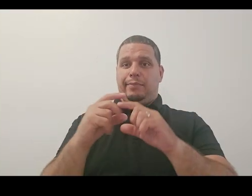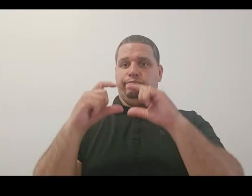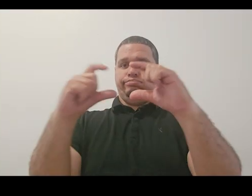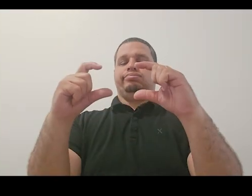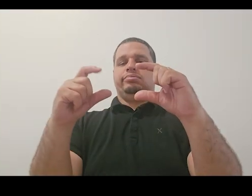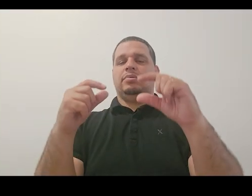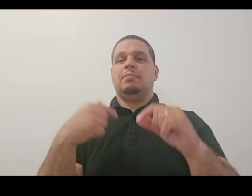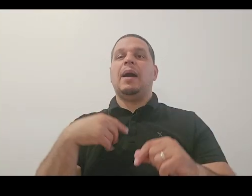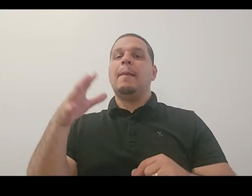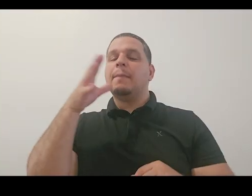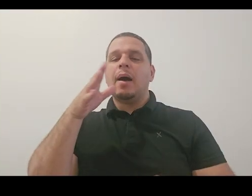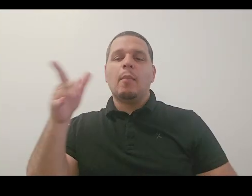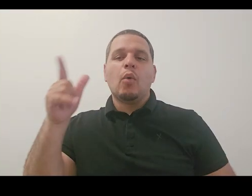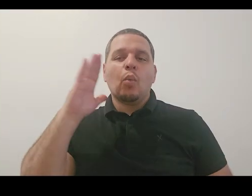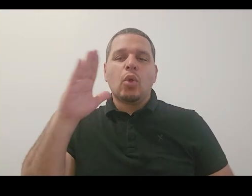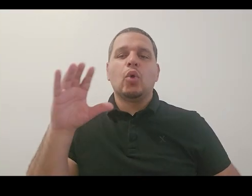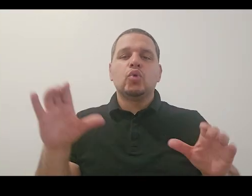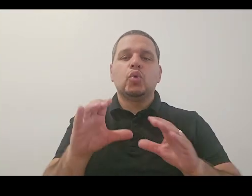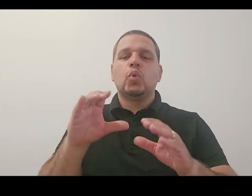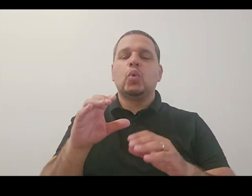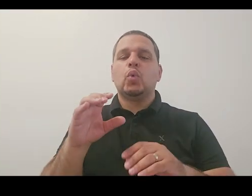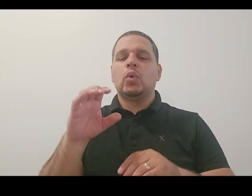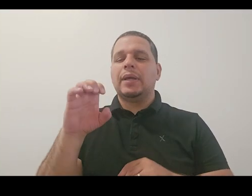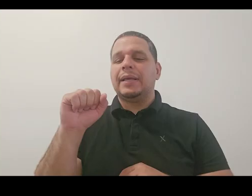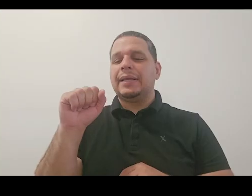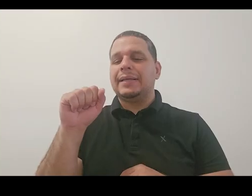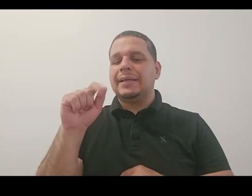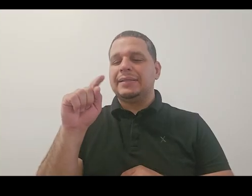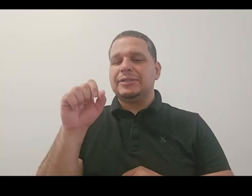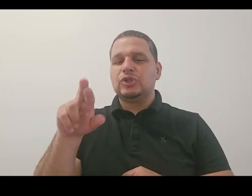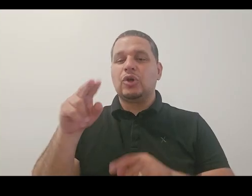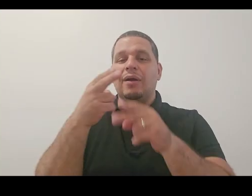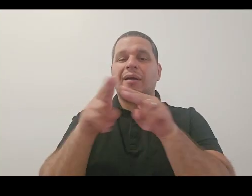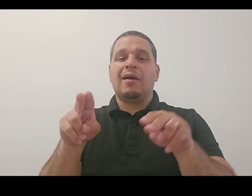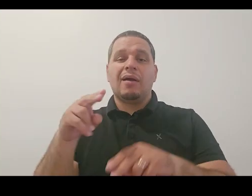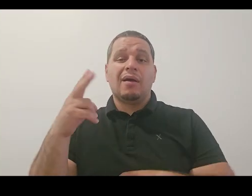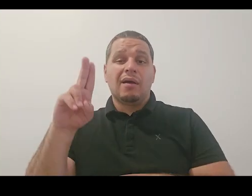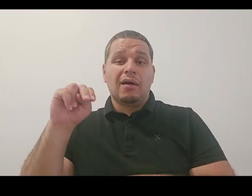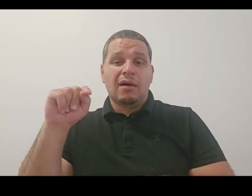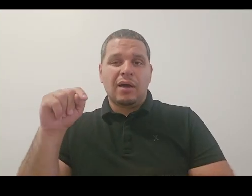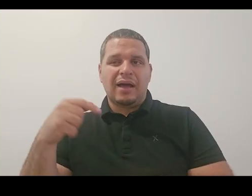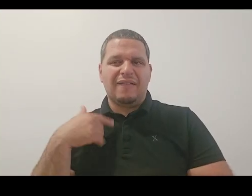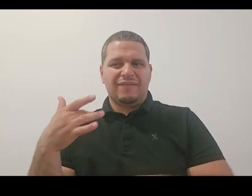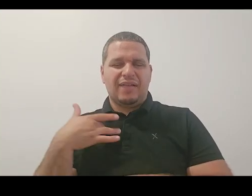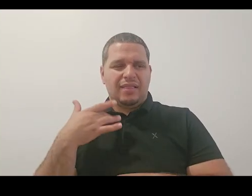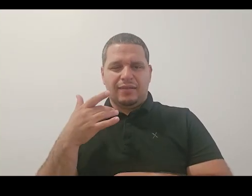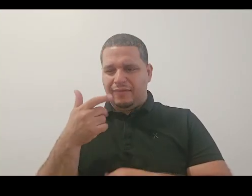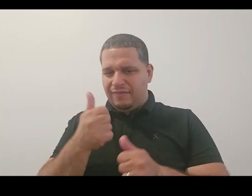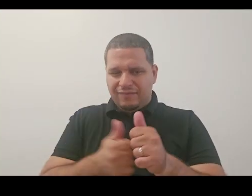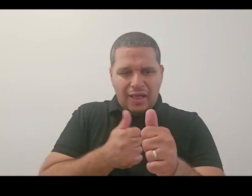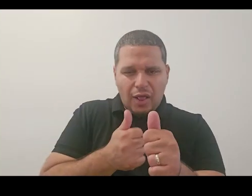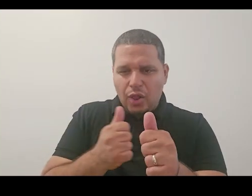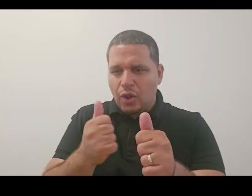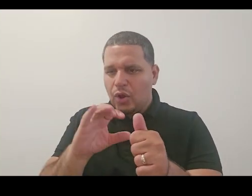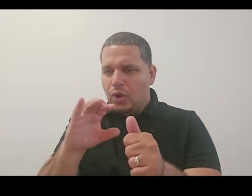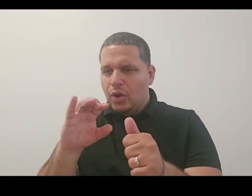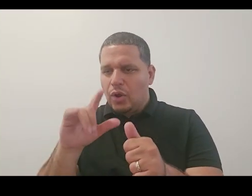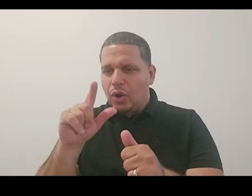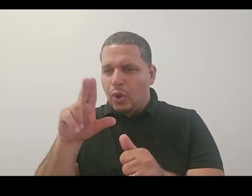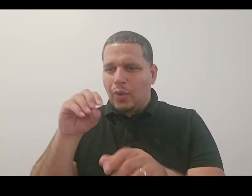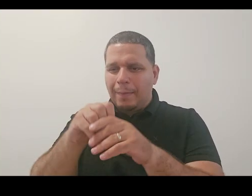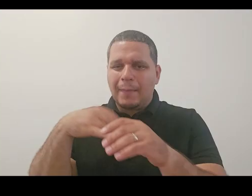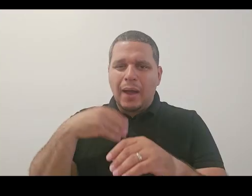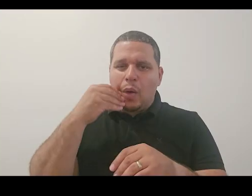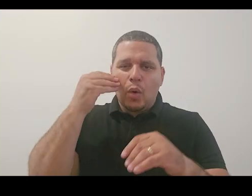my mom would do Easter egg hunts with me, and I'd have to follow this trail of clues through our little house